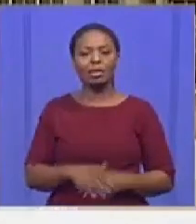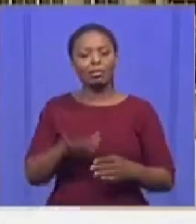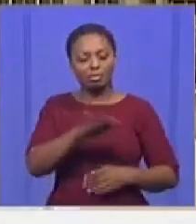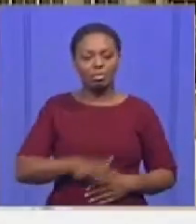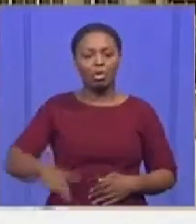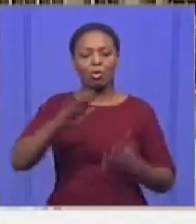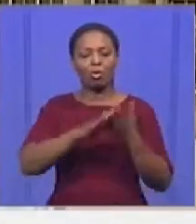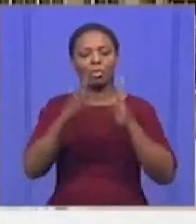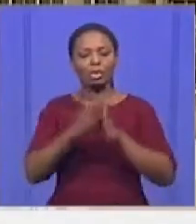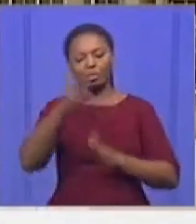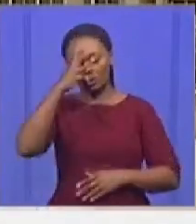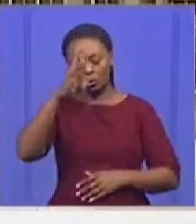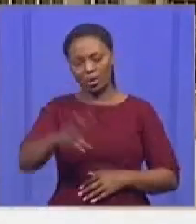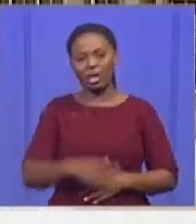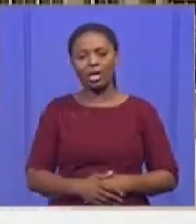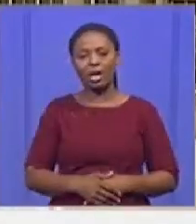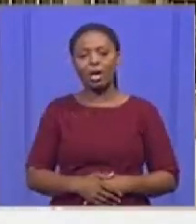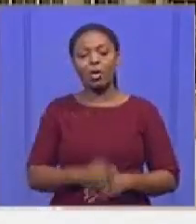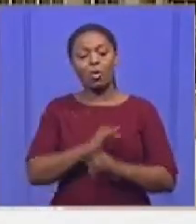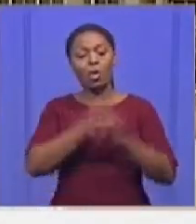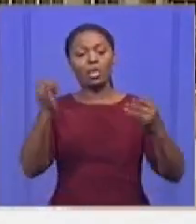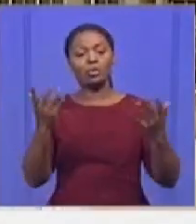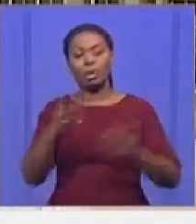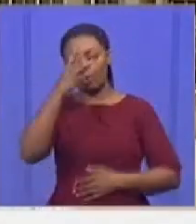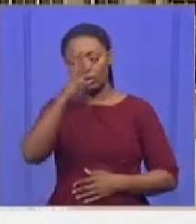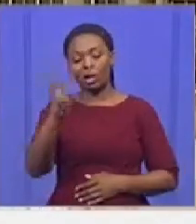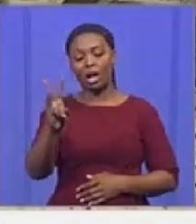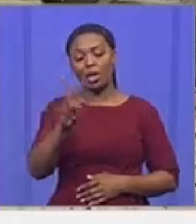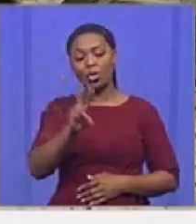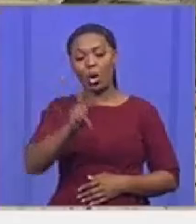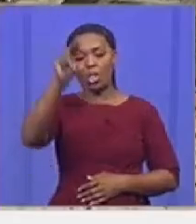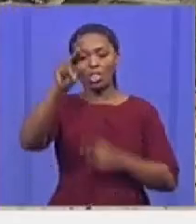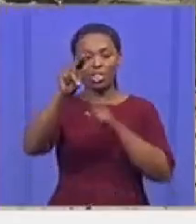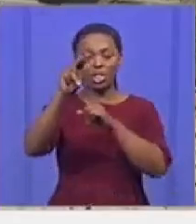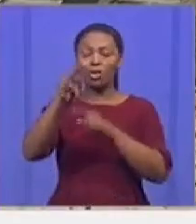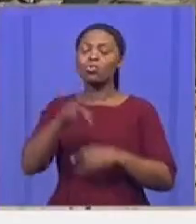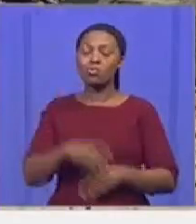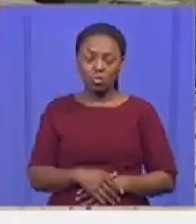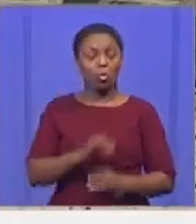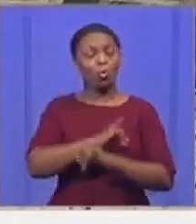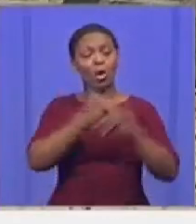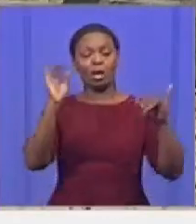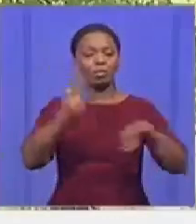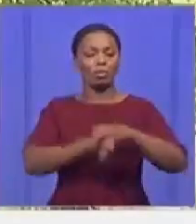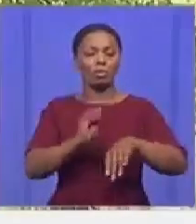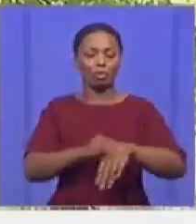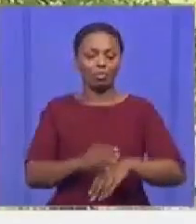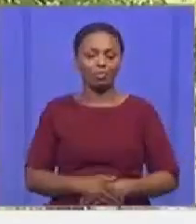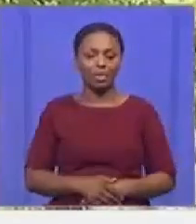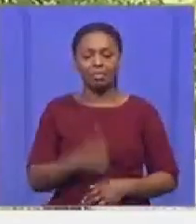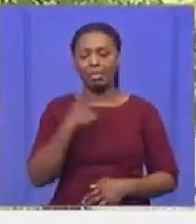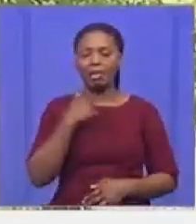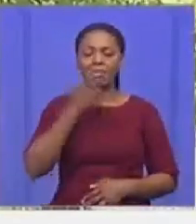Pretoria. Haholo Pretoria North mo leng hore ke mo ke boneng hona le mathata a mangata. Ana ke gutla ga re go tla ba betere ga